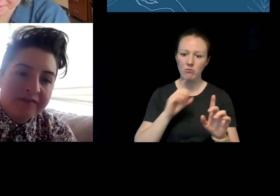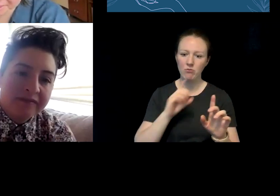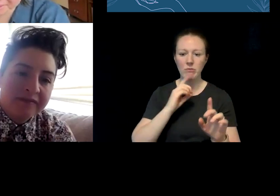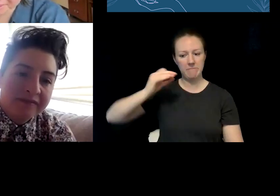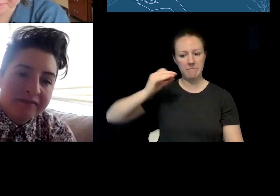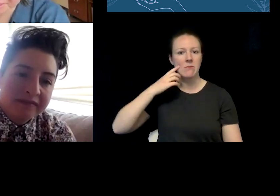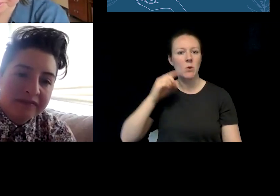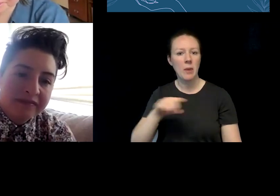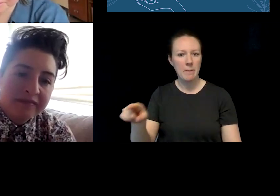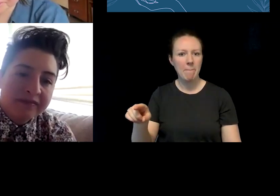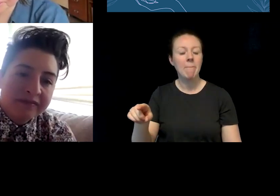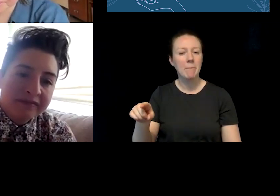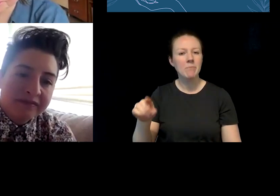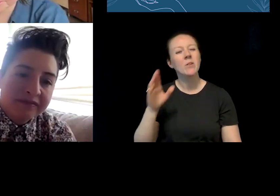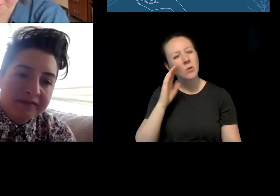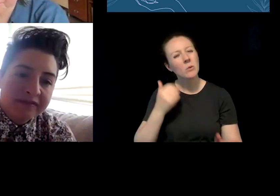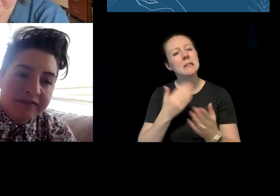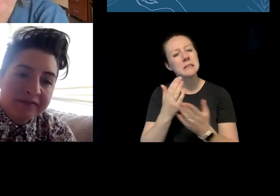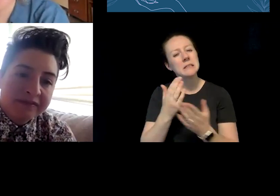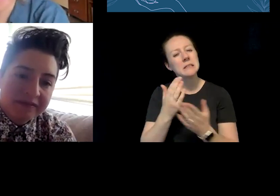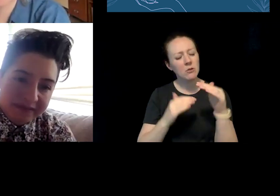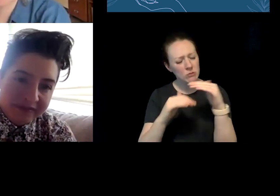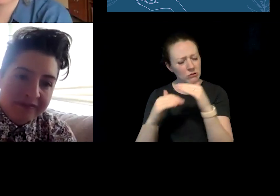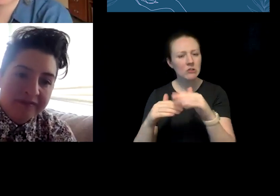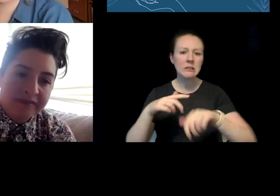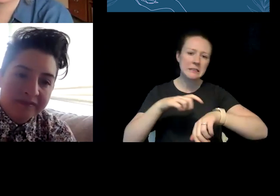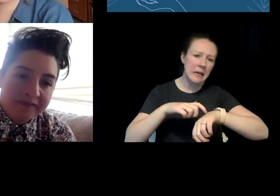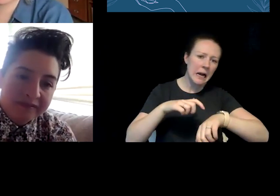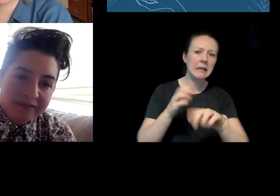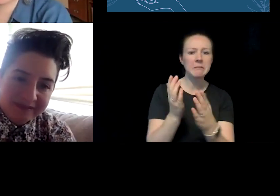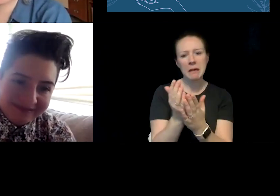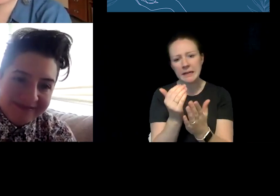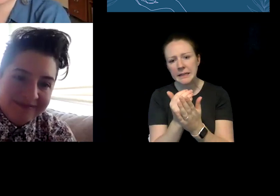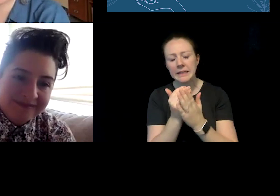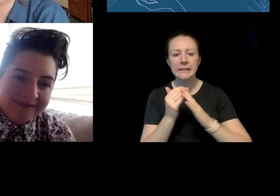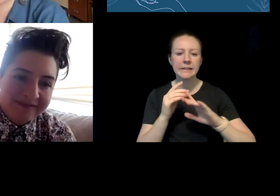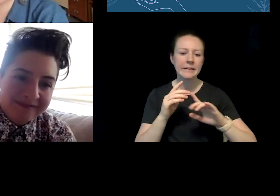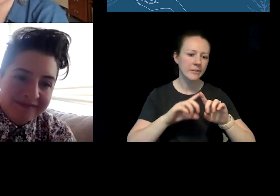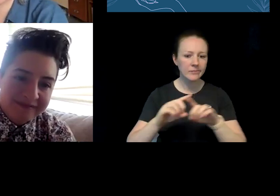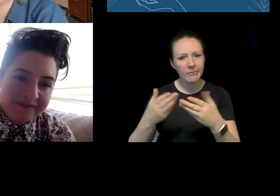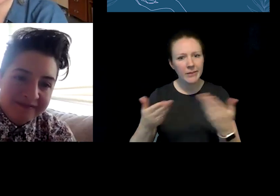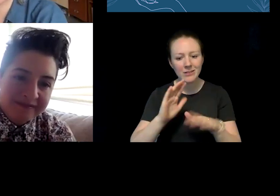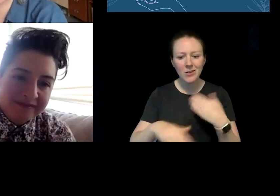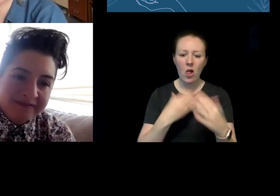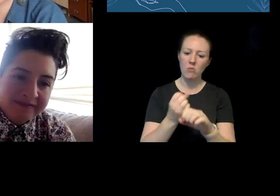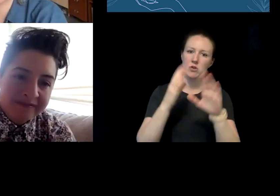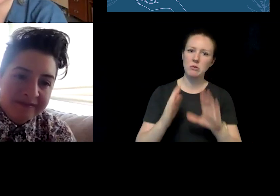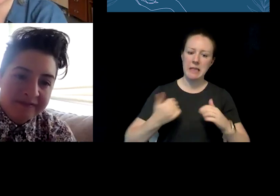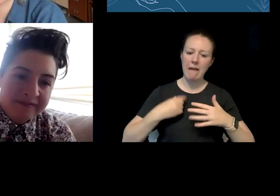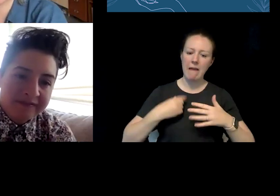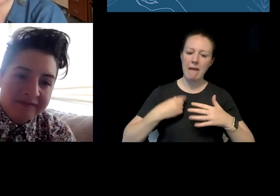we did have restrictions. We had budgetary restrictions. We had time constraints. We had all of the things that all producers always have.